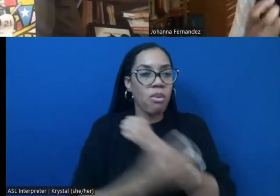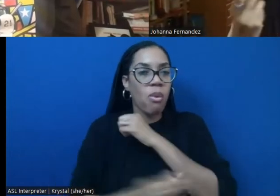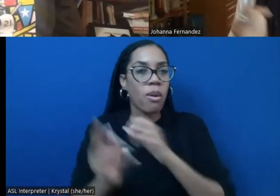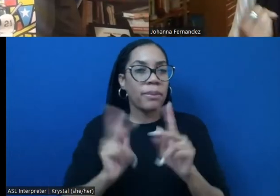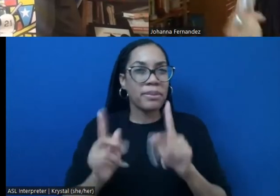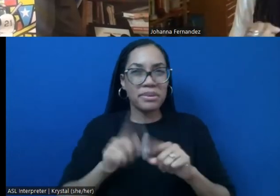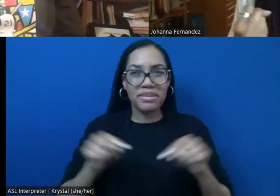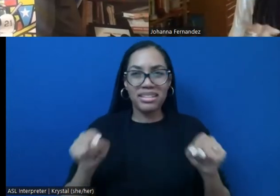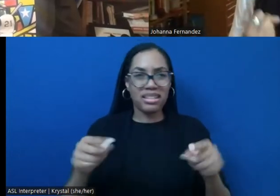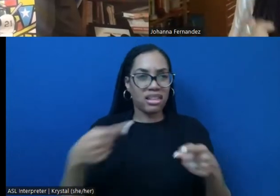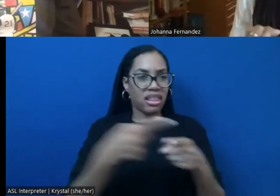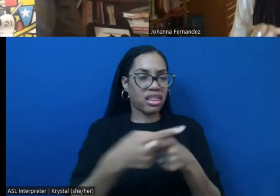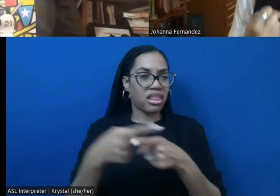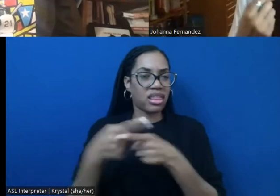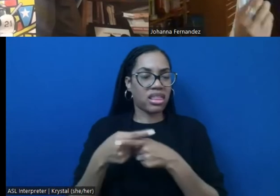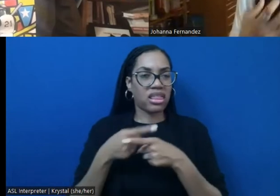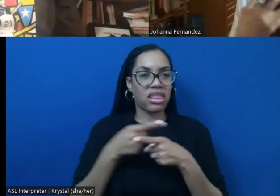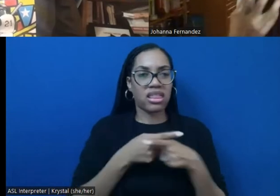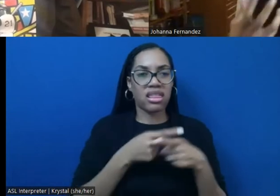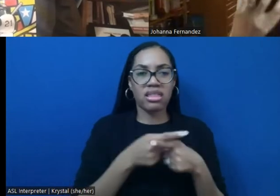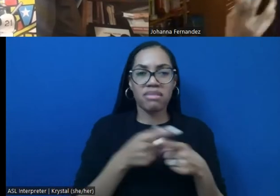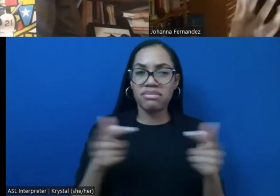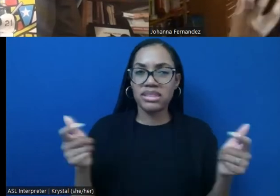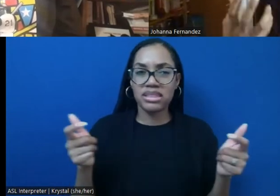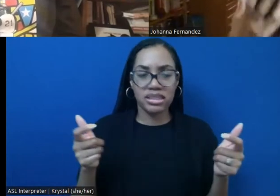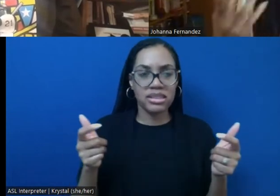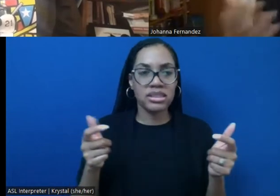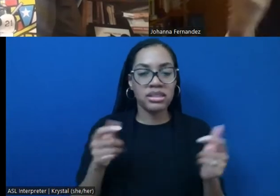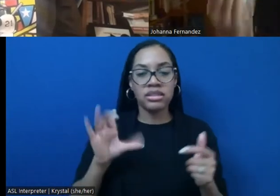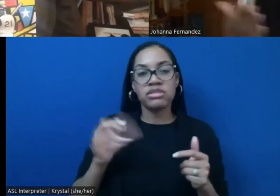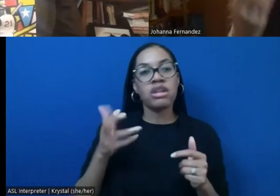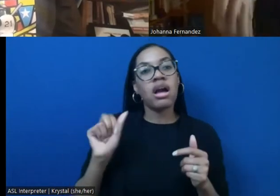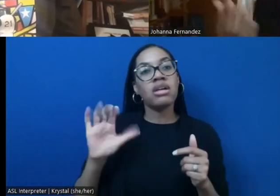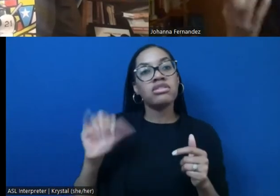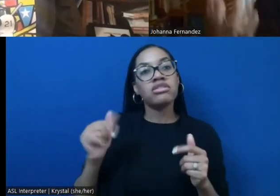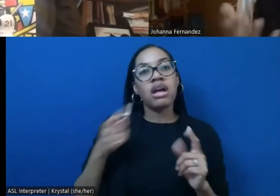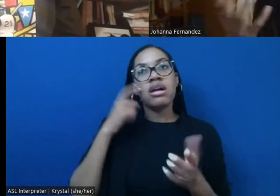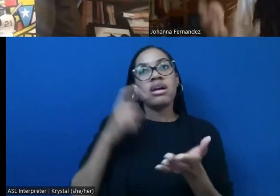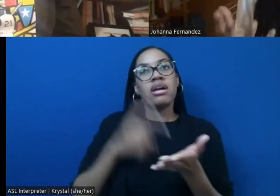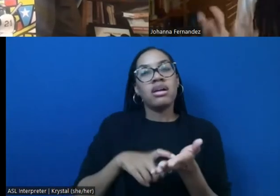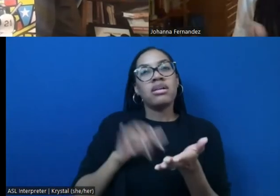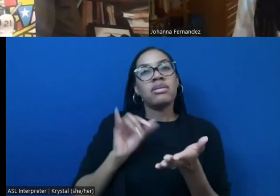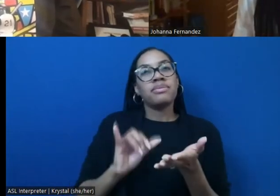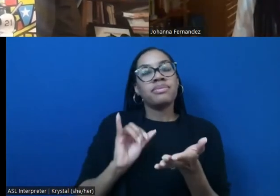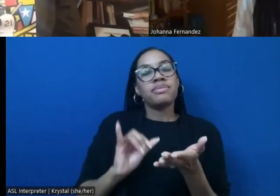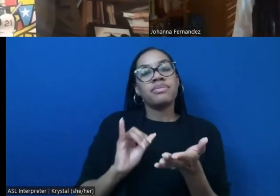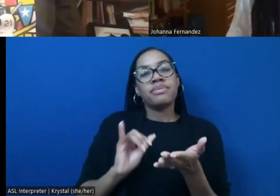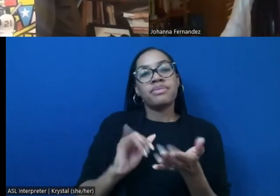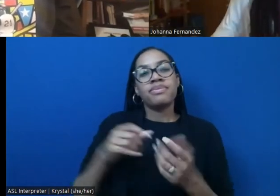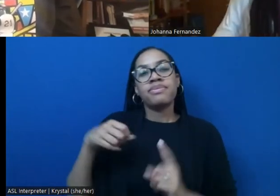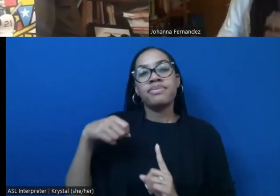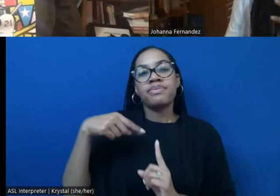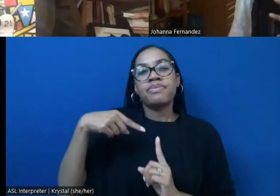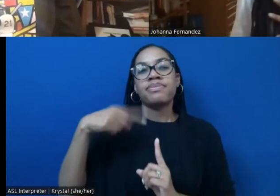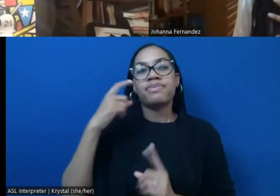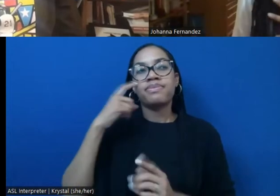So this is a big contradiction that he that begins to awaken him to the inequalities